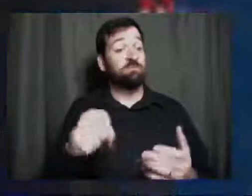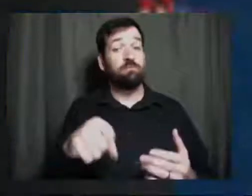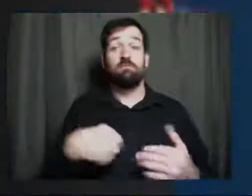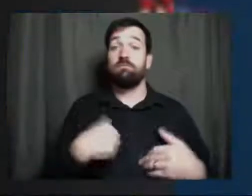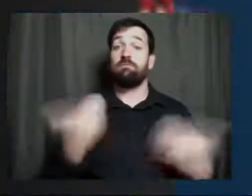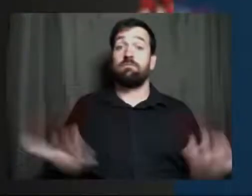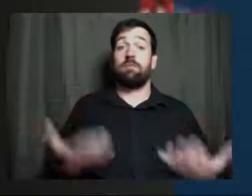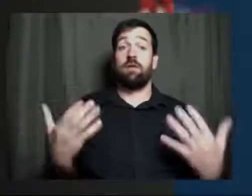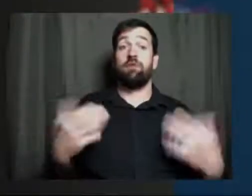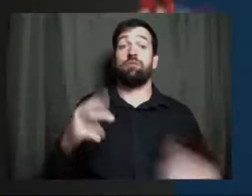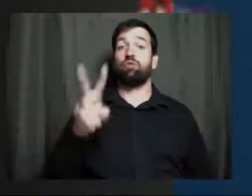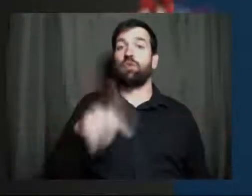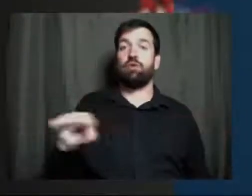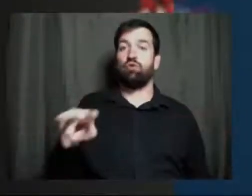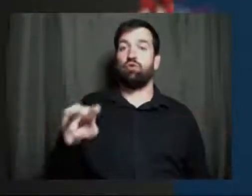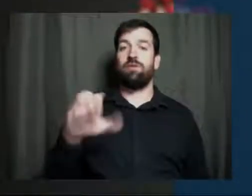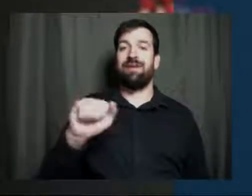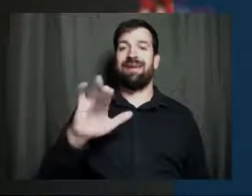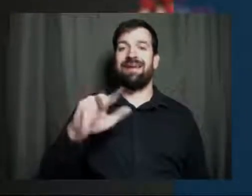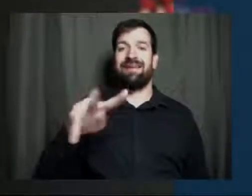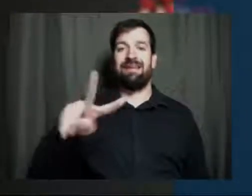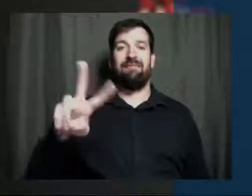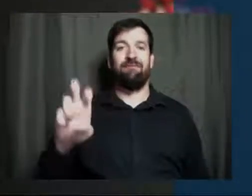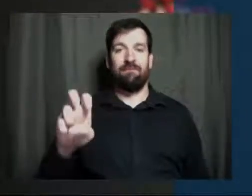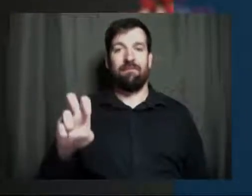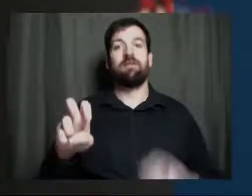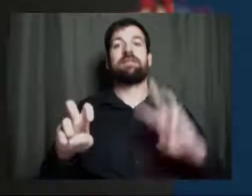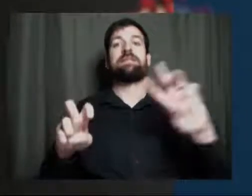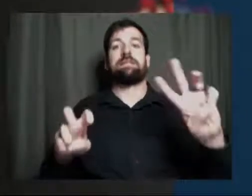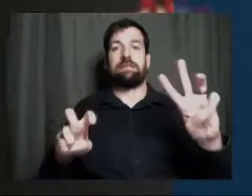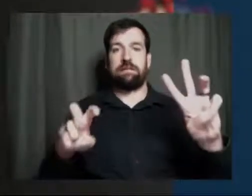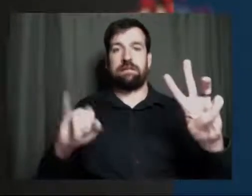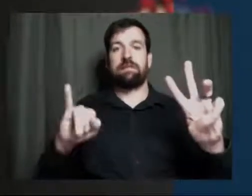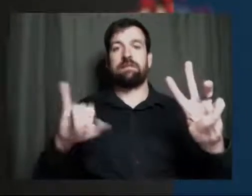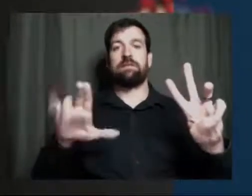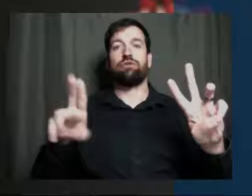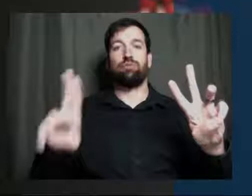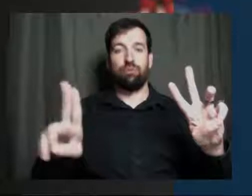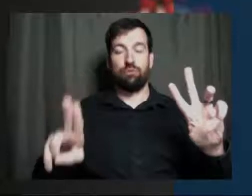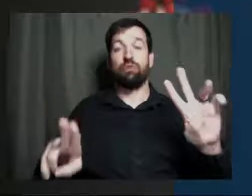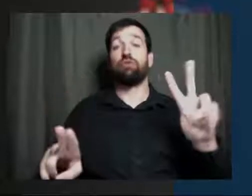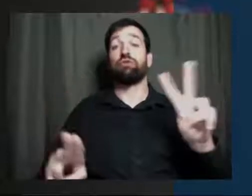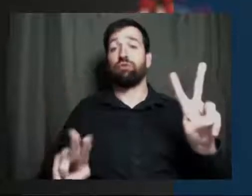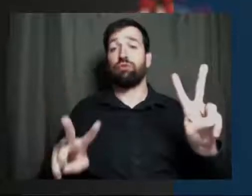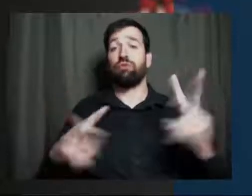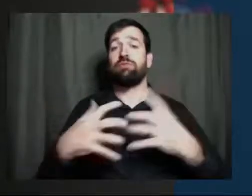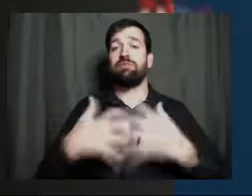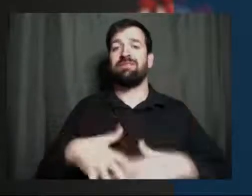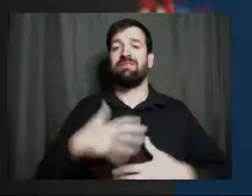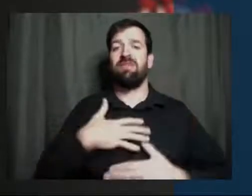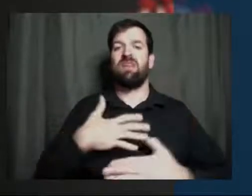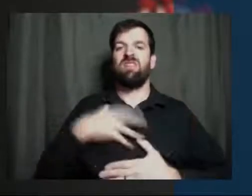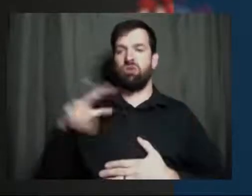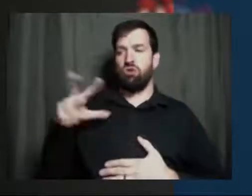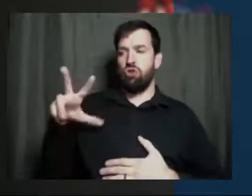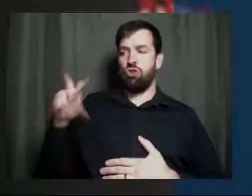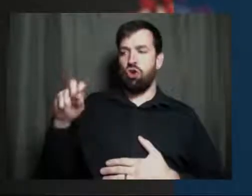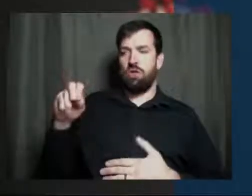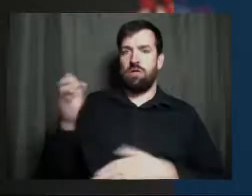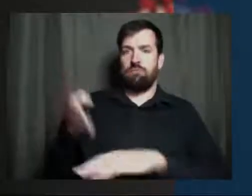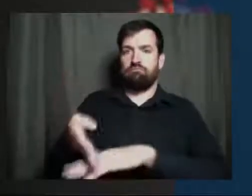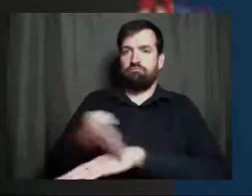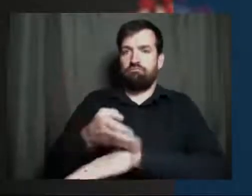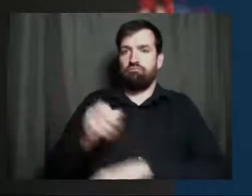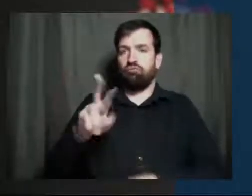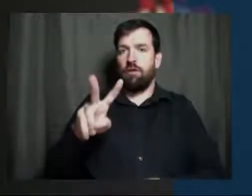22 active infections, with 6 in the ICU and 2 on the ventilator, and 30 in that recovery period. And of those 22 active